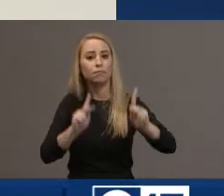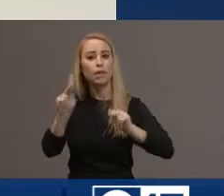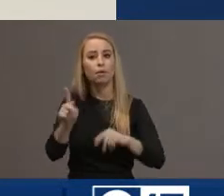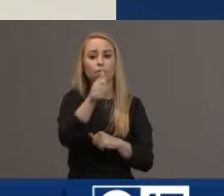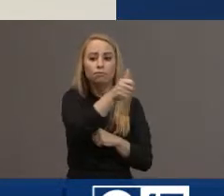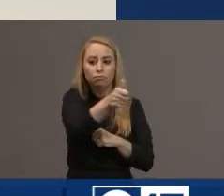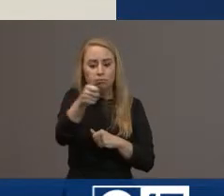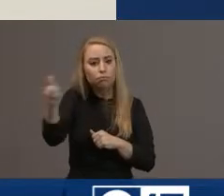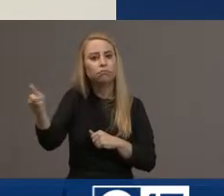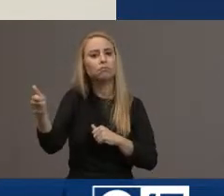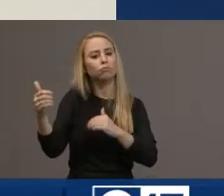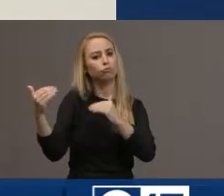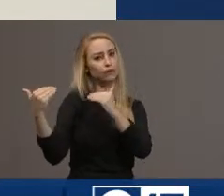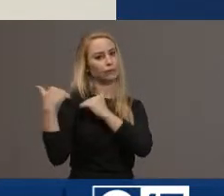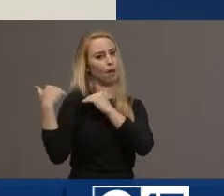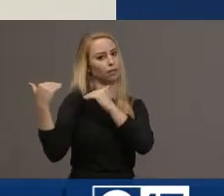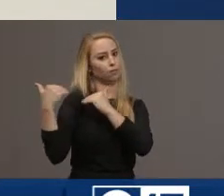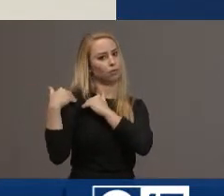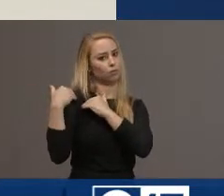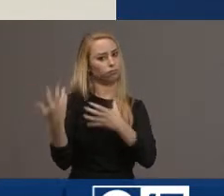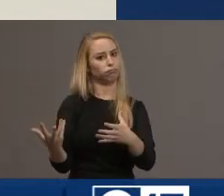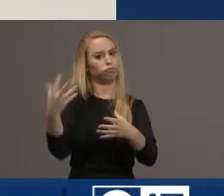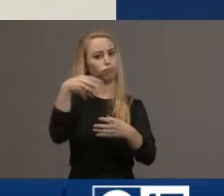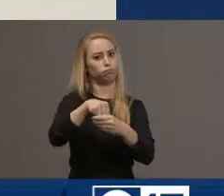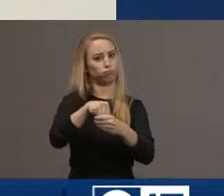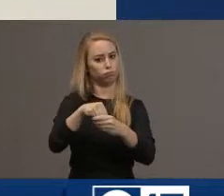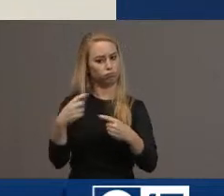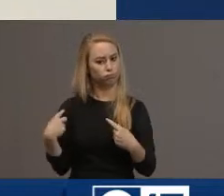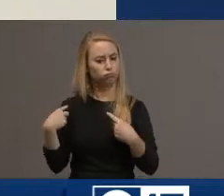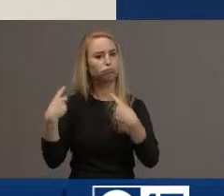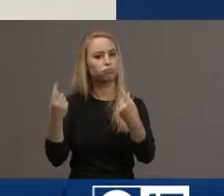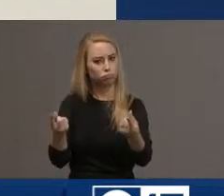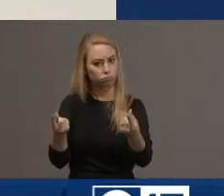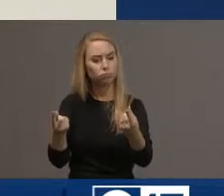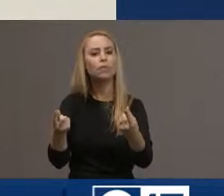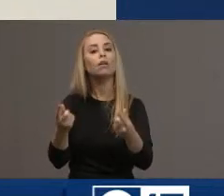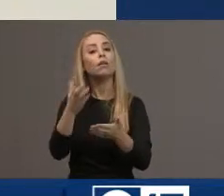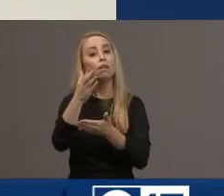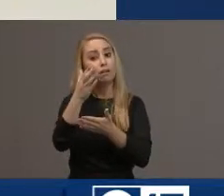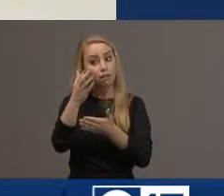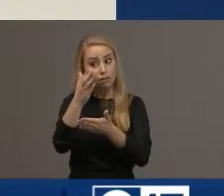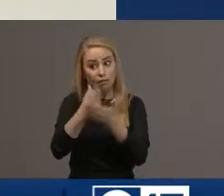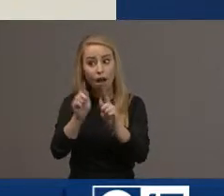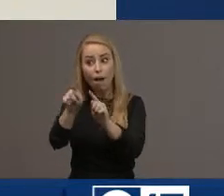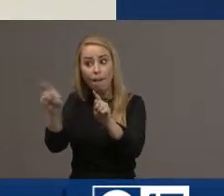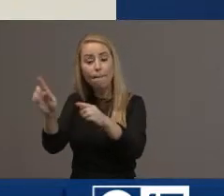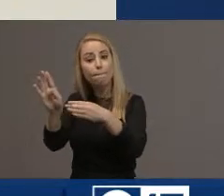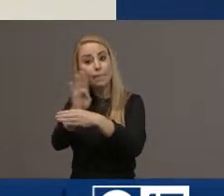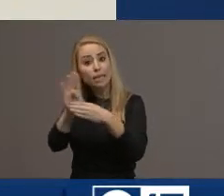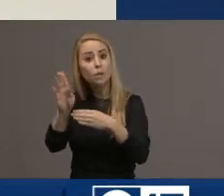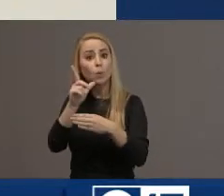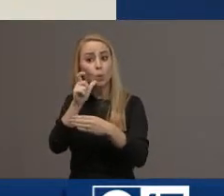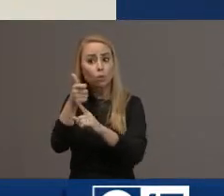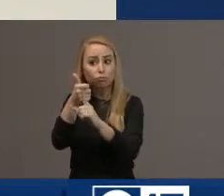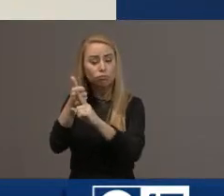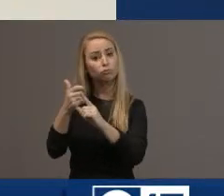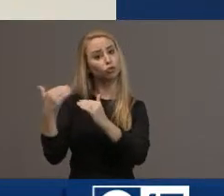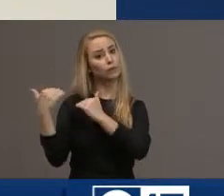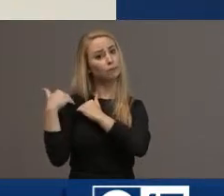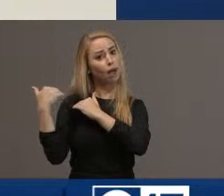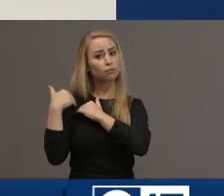been responsible actors during this, and the entrepreneurs and business owners that have